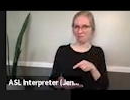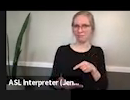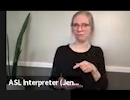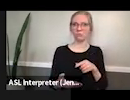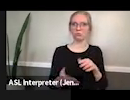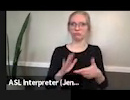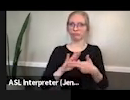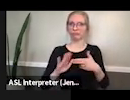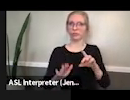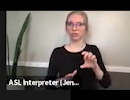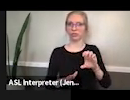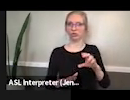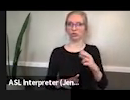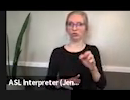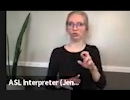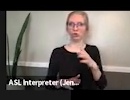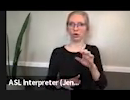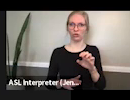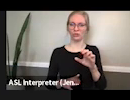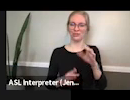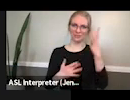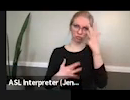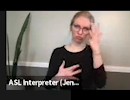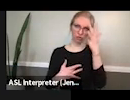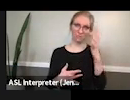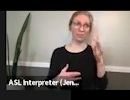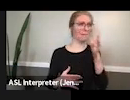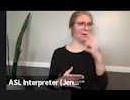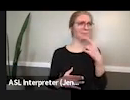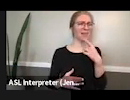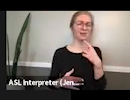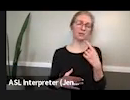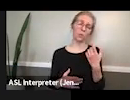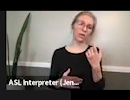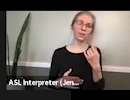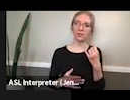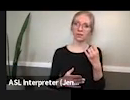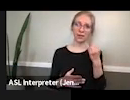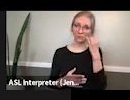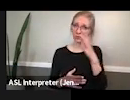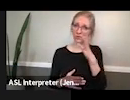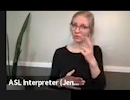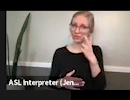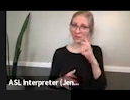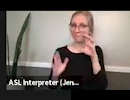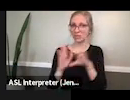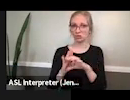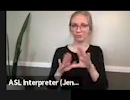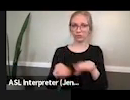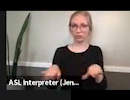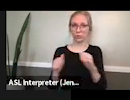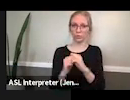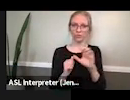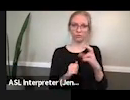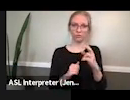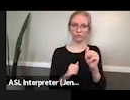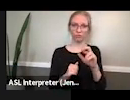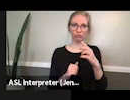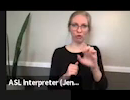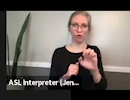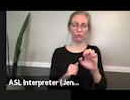this. And he had the typical, if you've never seen pictures of kids with Charge, they have really unusual looking